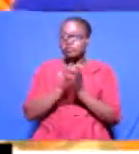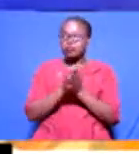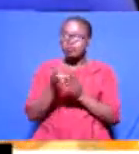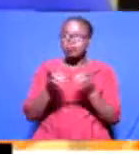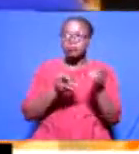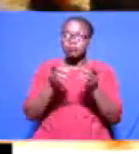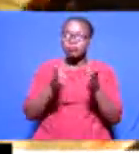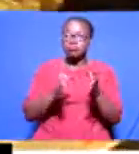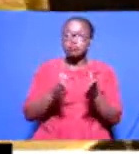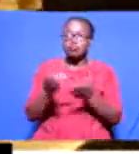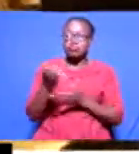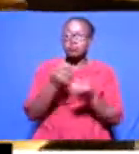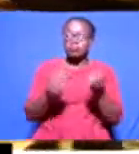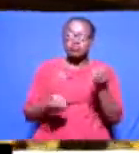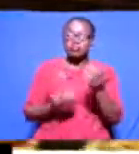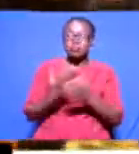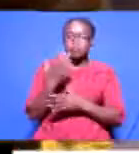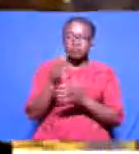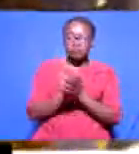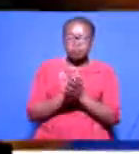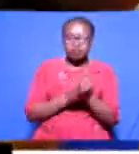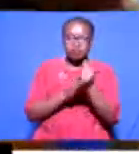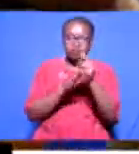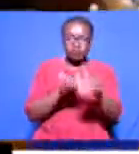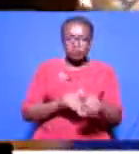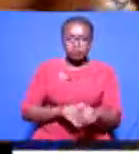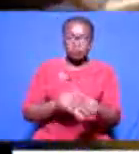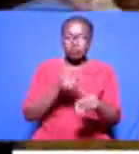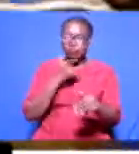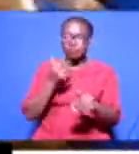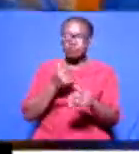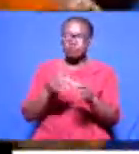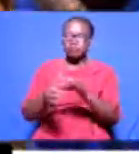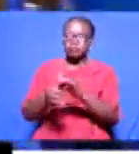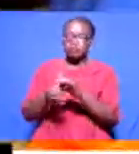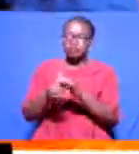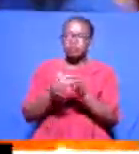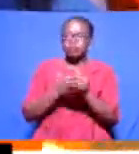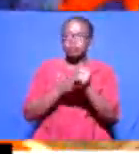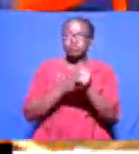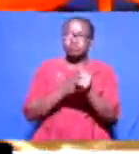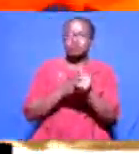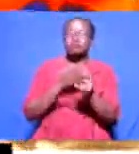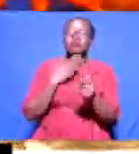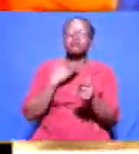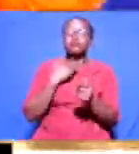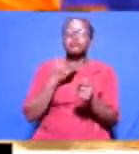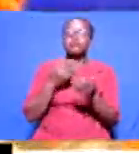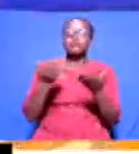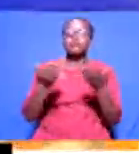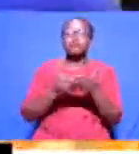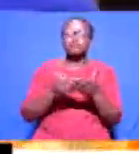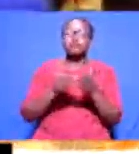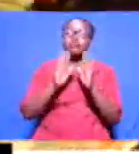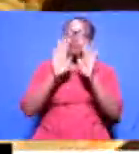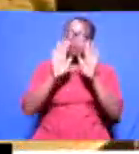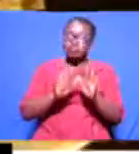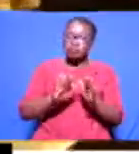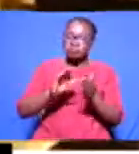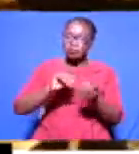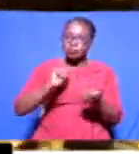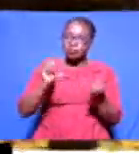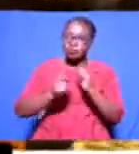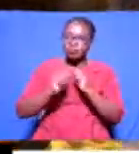of economic growth. Well, leaders accompanying him said that the coalition is guided by a desire to bring meaningful change in Kenya and